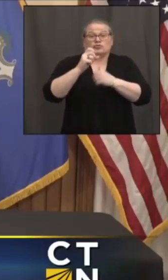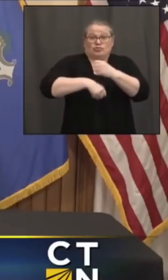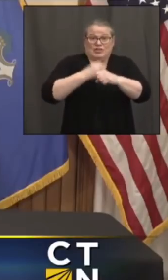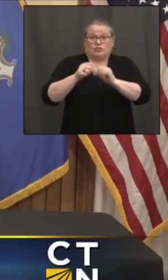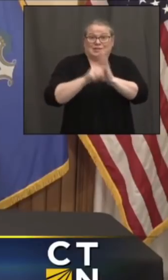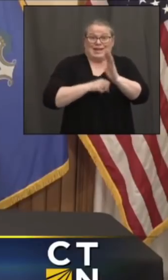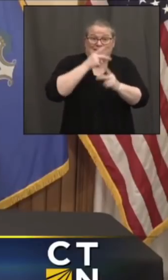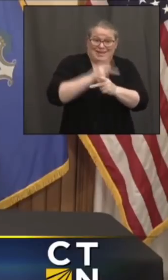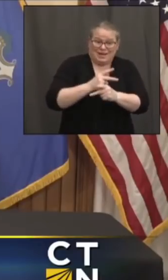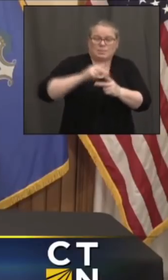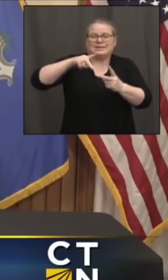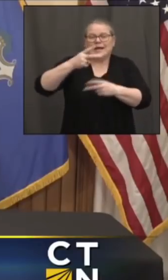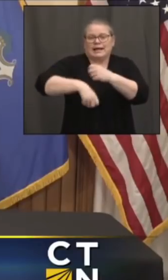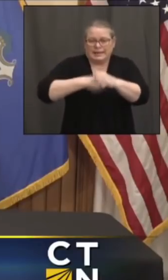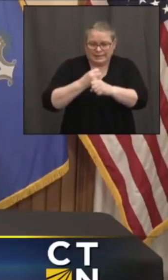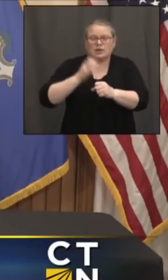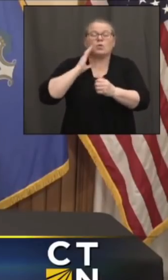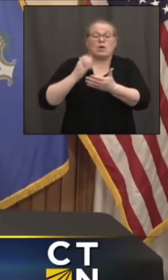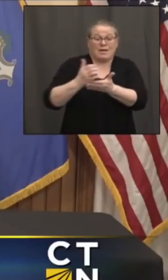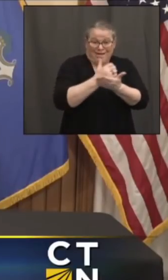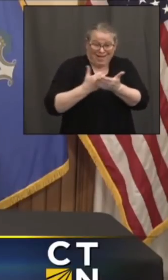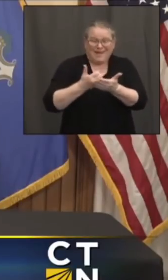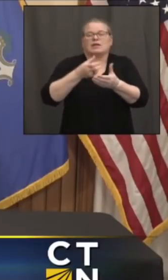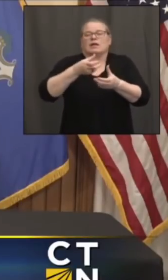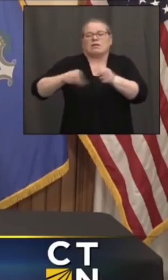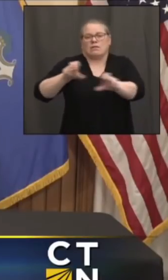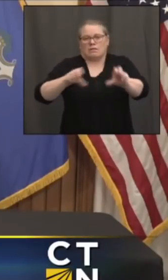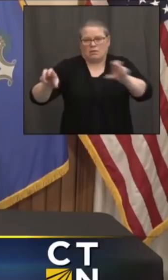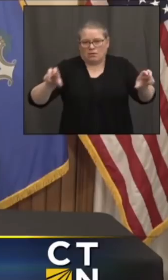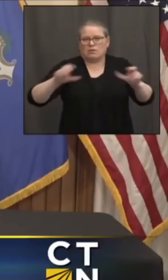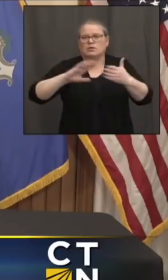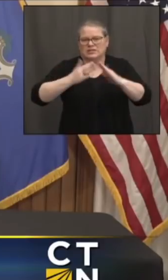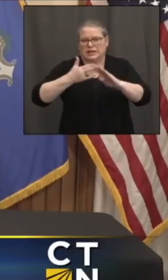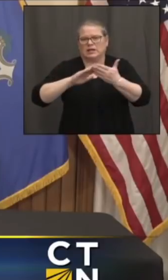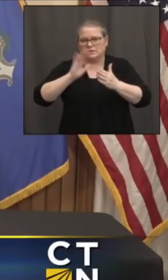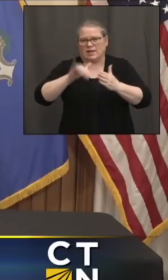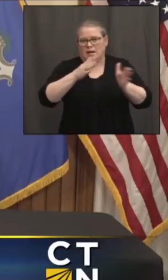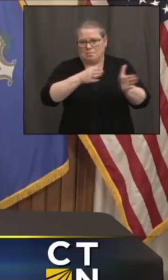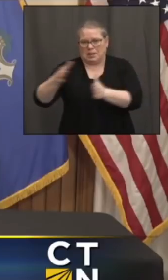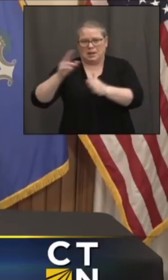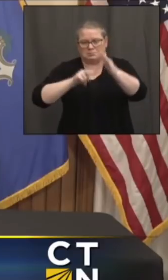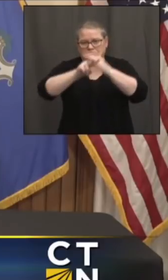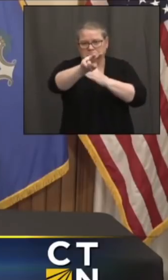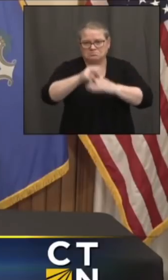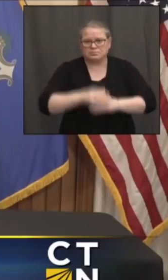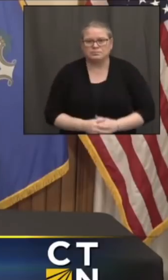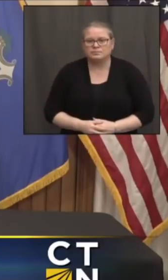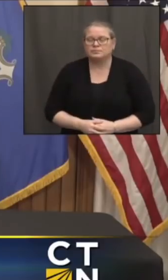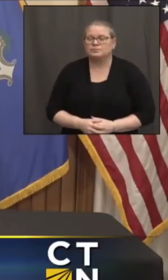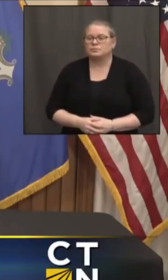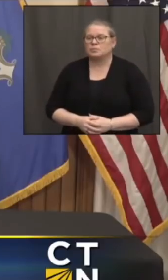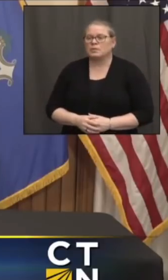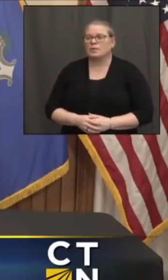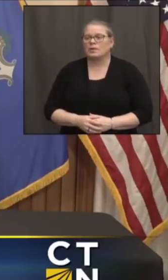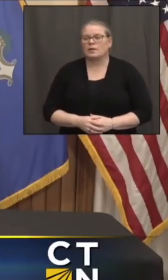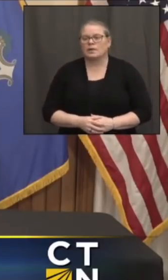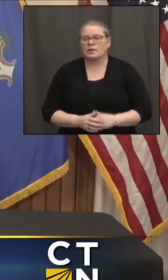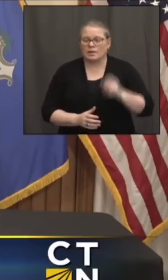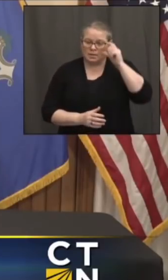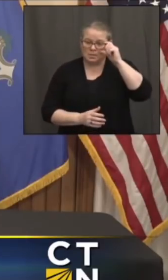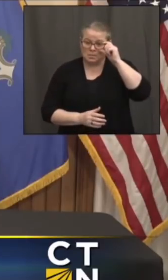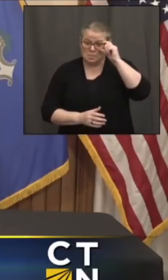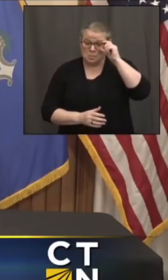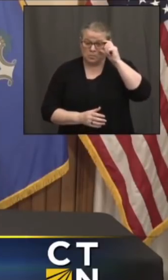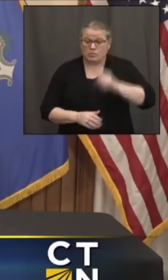Channel 3 Eyewitness News. Yes, Governor, taking a broad look at the state, we're seeing the positivity